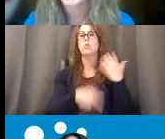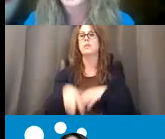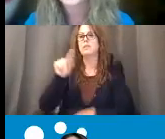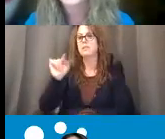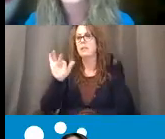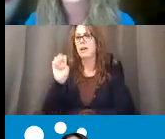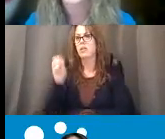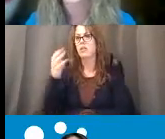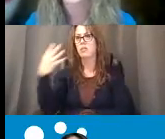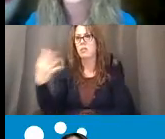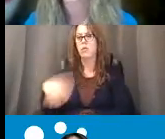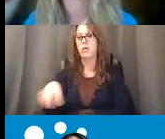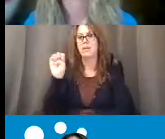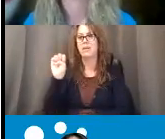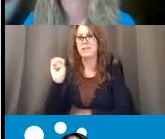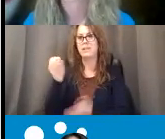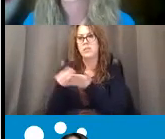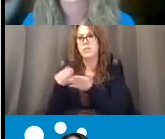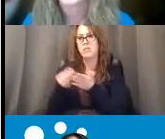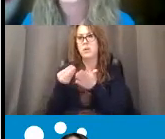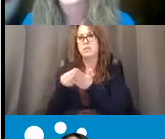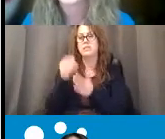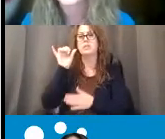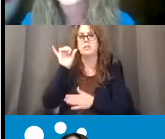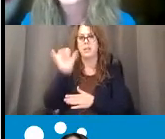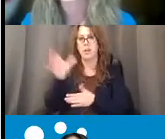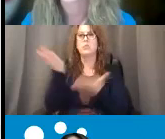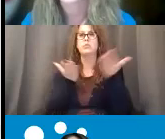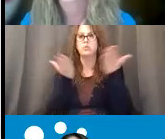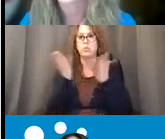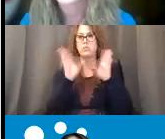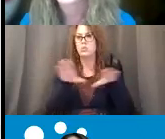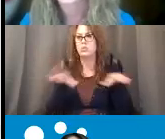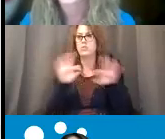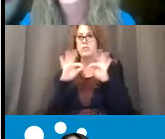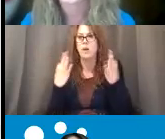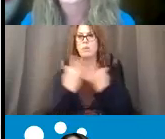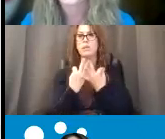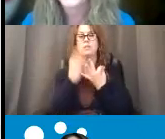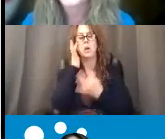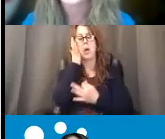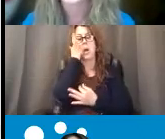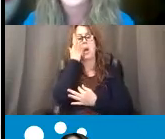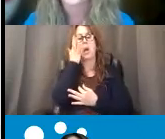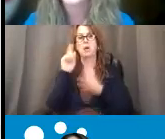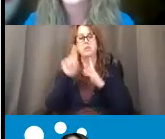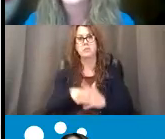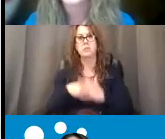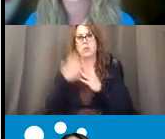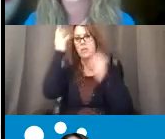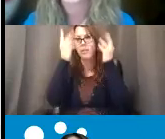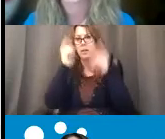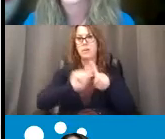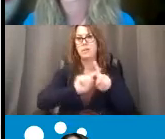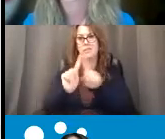shift to an upstream approach to serve children and families, and to start thinking differently about when and how we